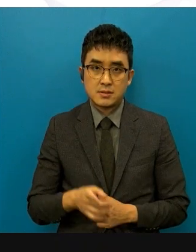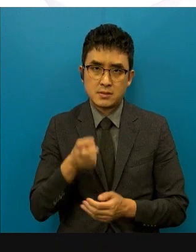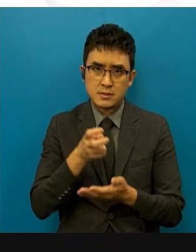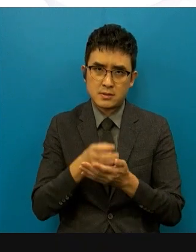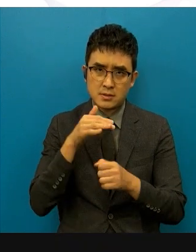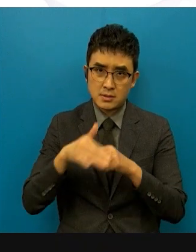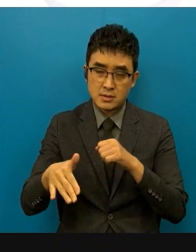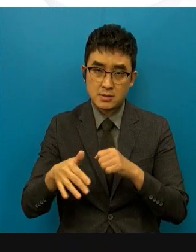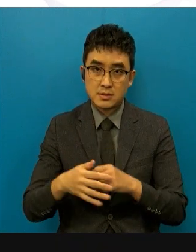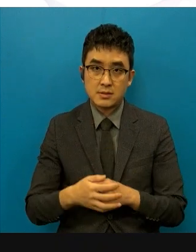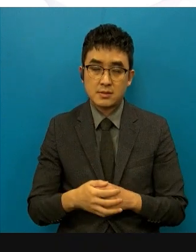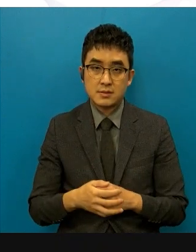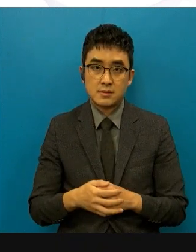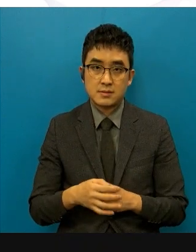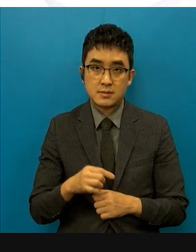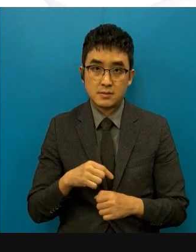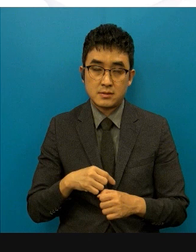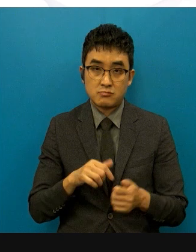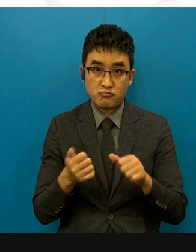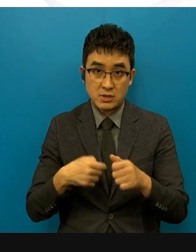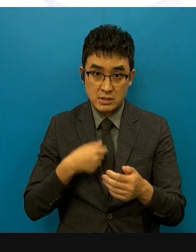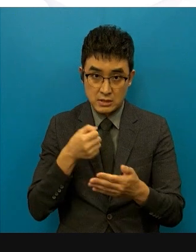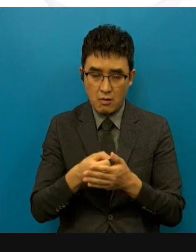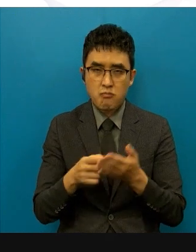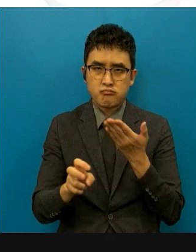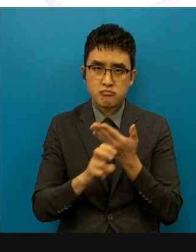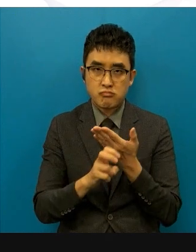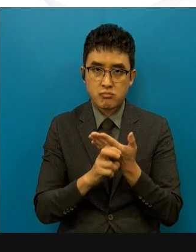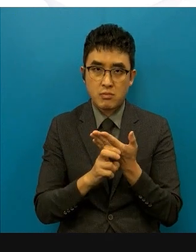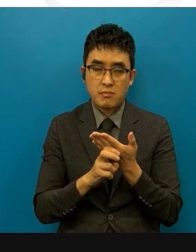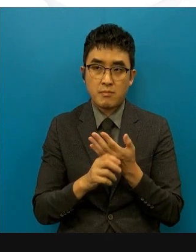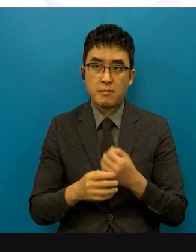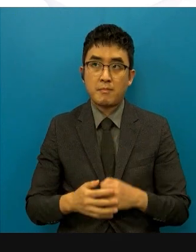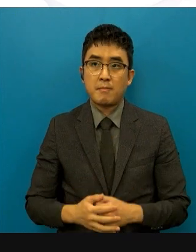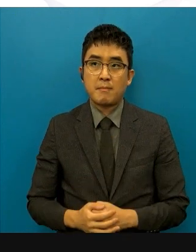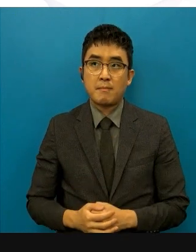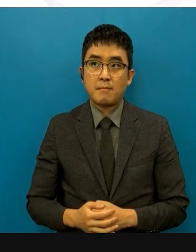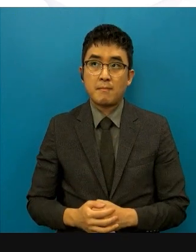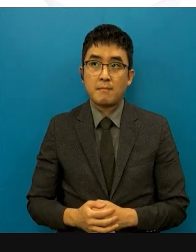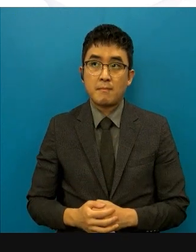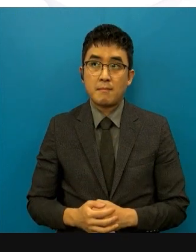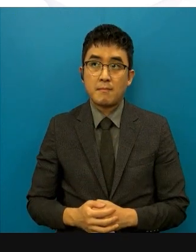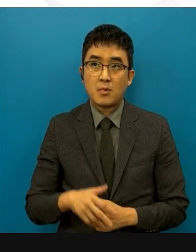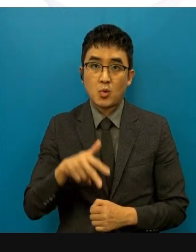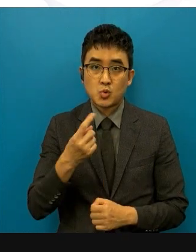suicide, is based on the notion of personal autonomy.